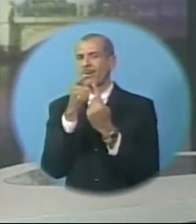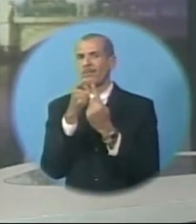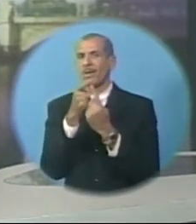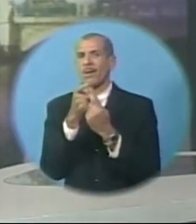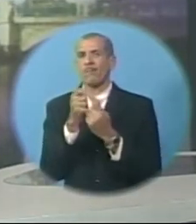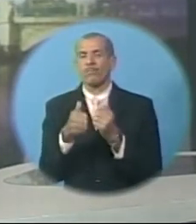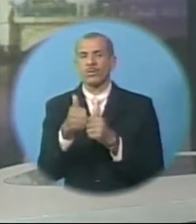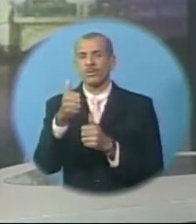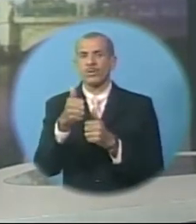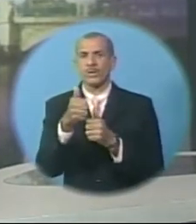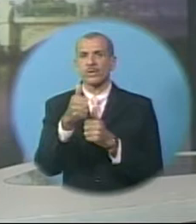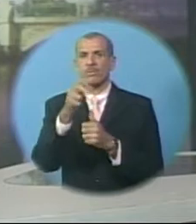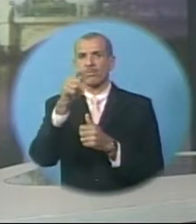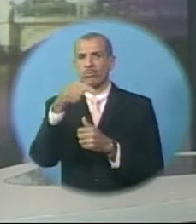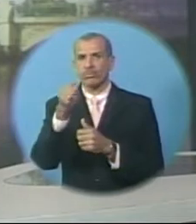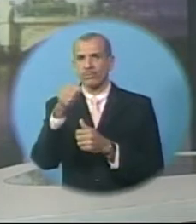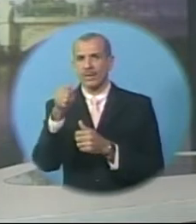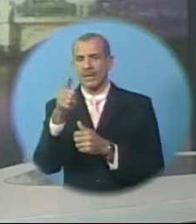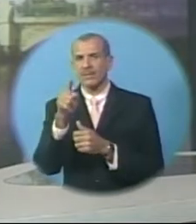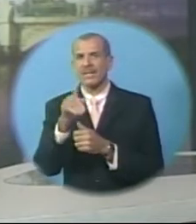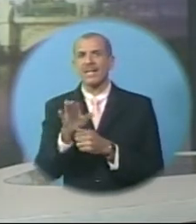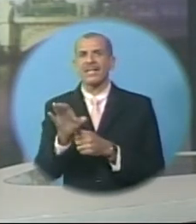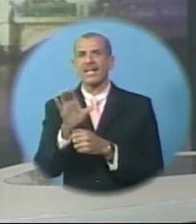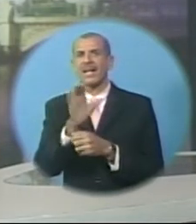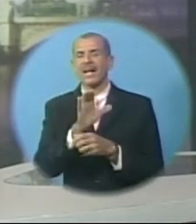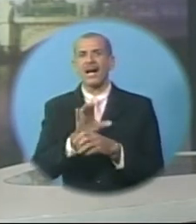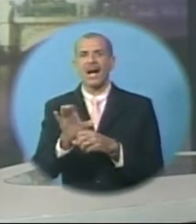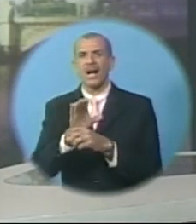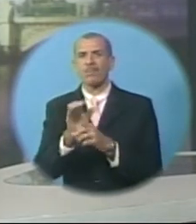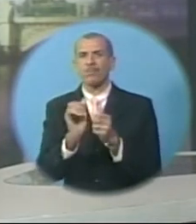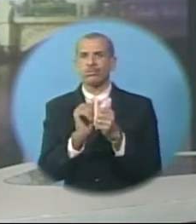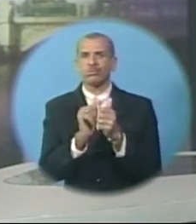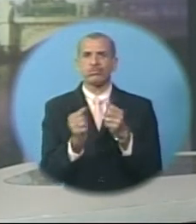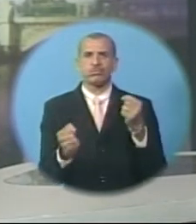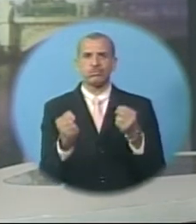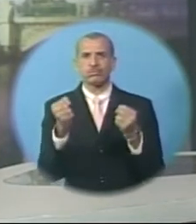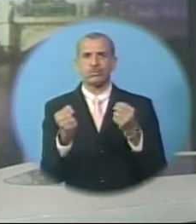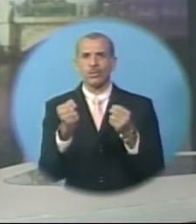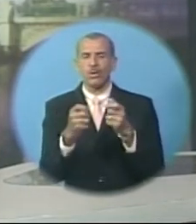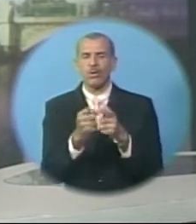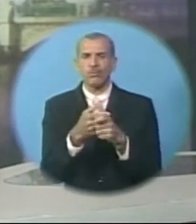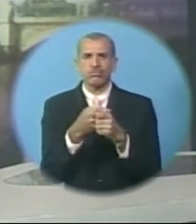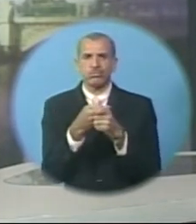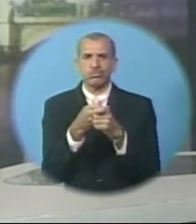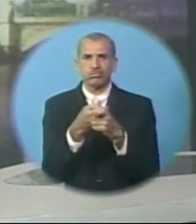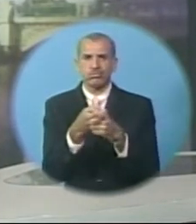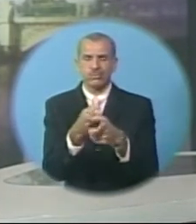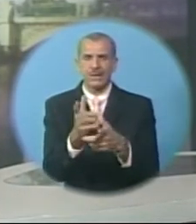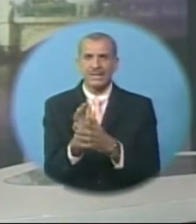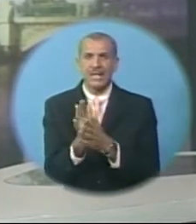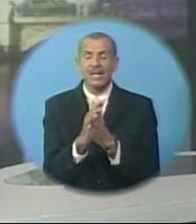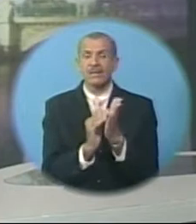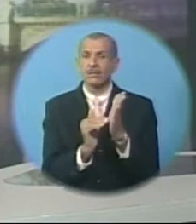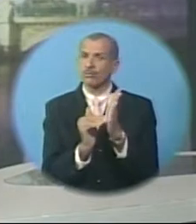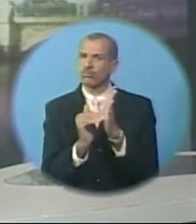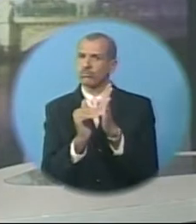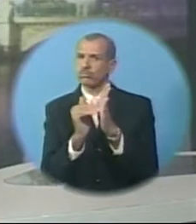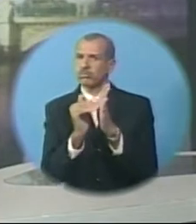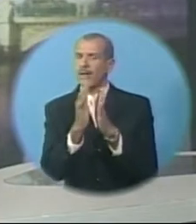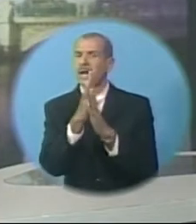of the 2016 Seaboard Marine Caribbean Motor Racing Championship as they seek to move up the standings. Round 3